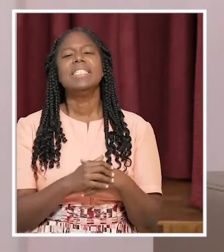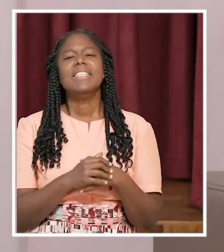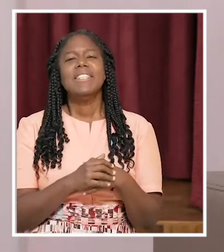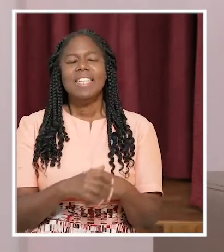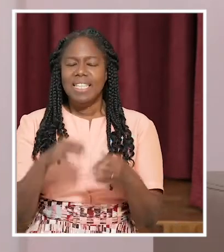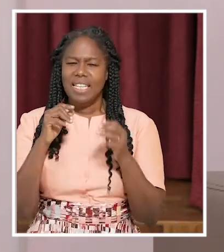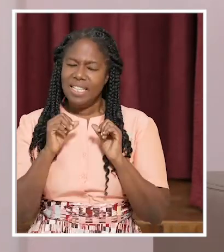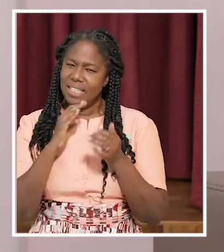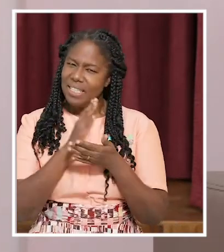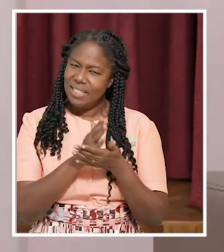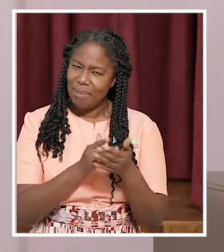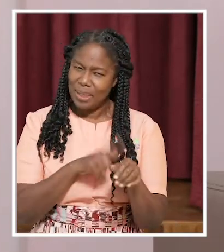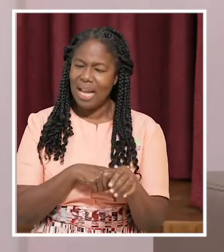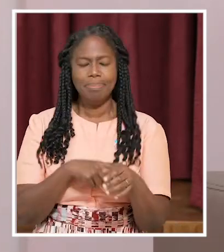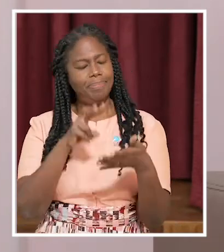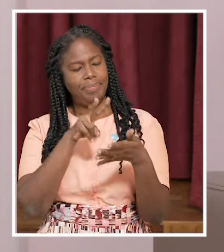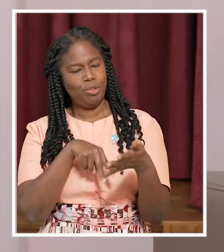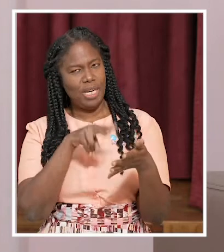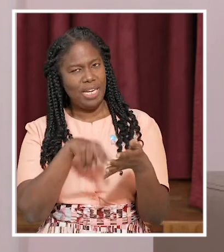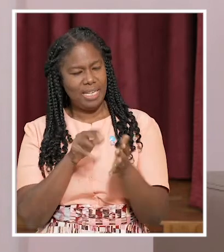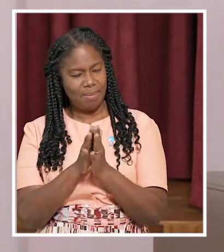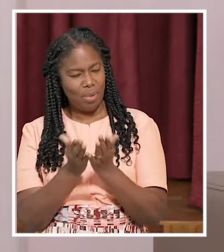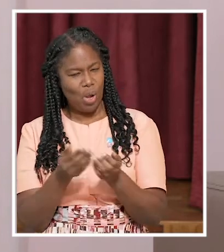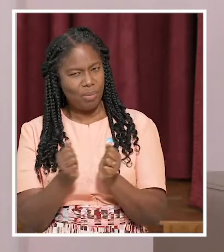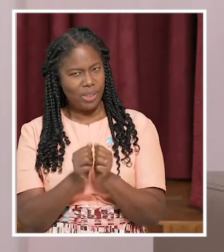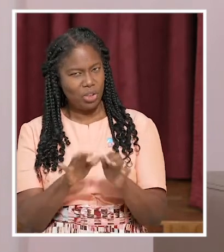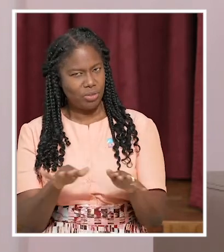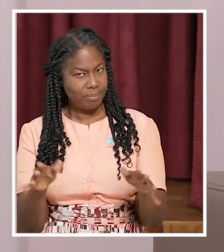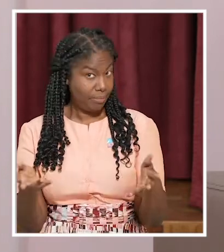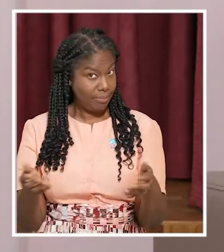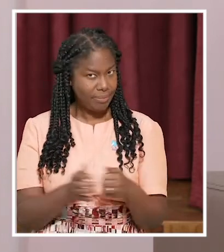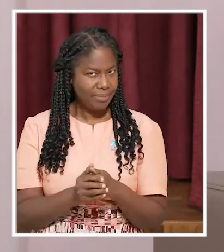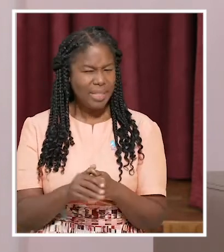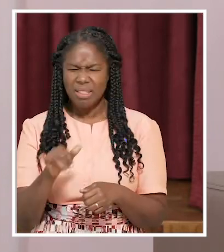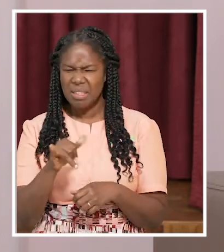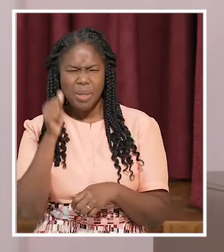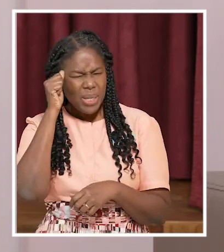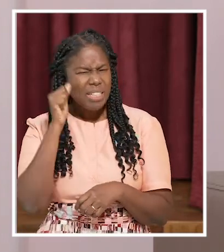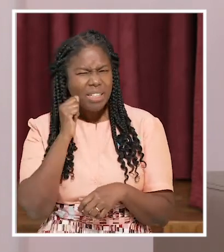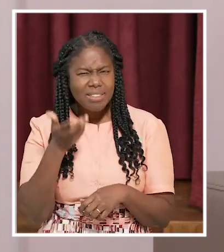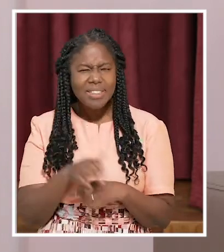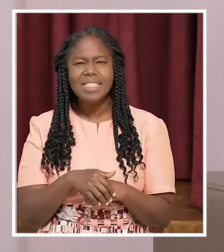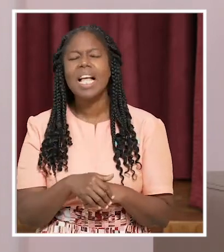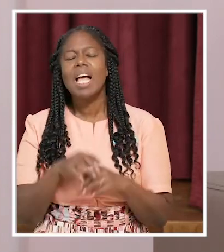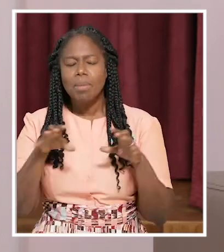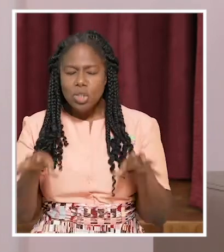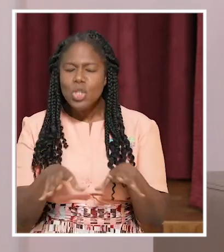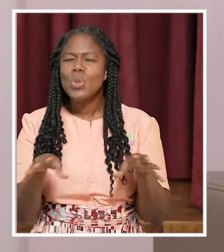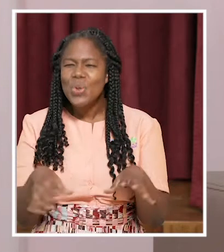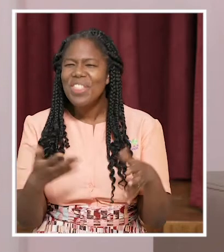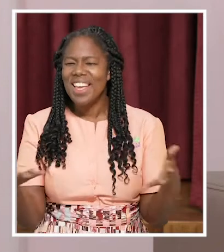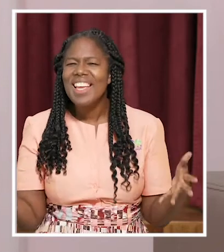spend some time sitting and reading a book or doing something. Similarly, for adults, they have to engage in activities that they find interesting